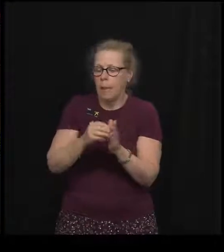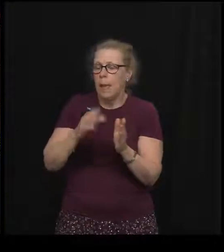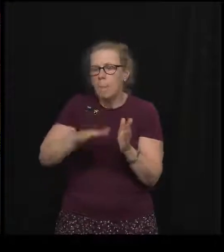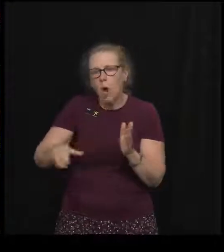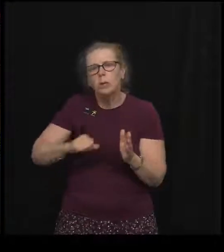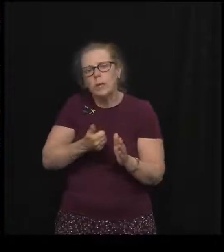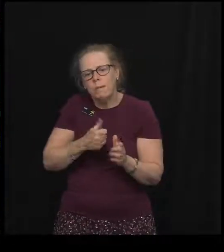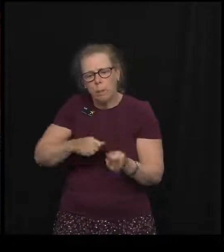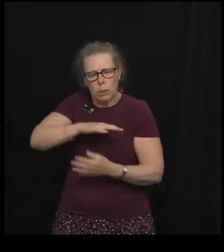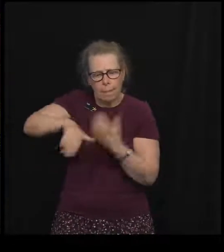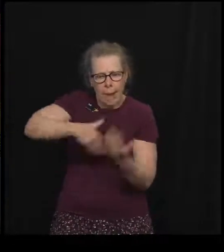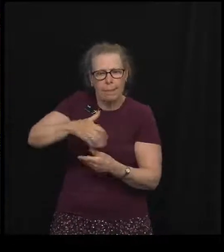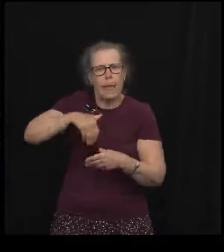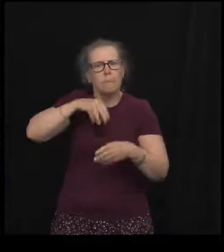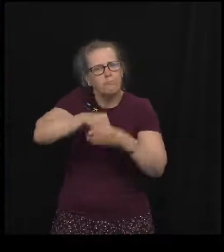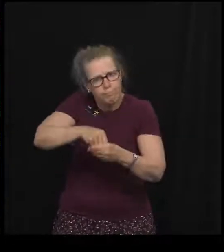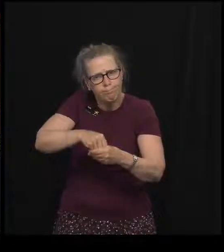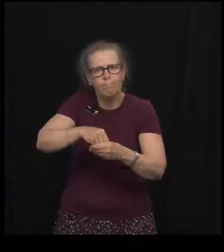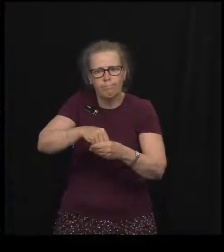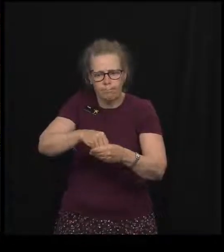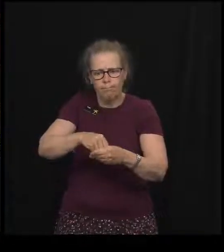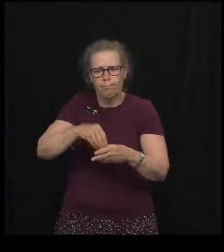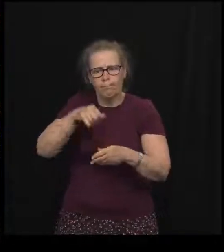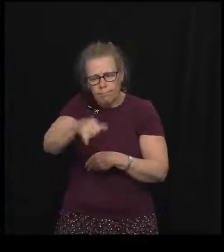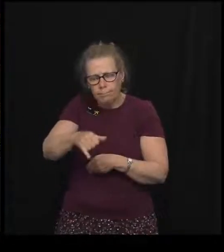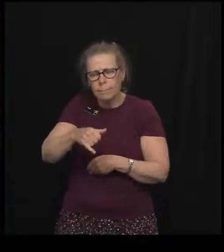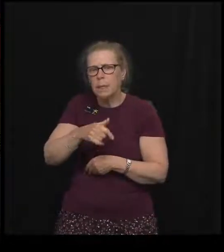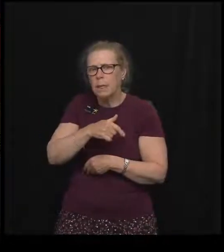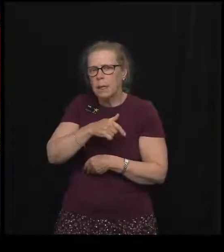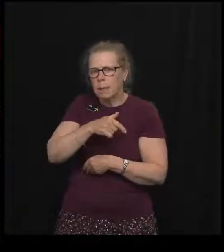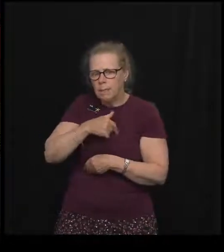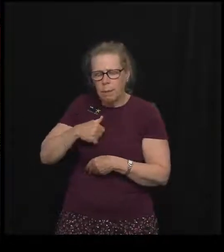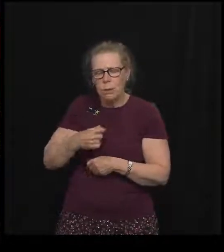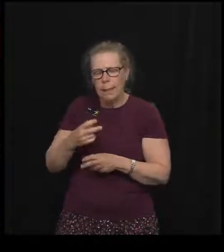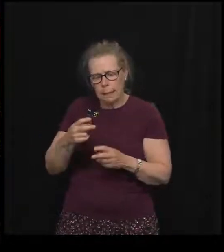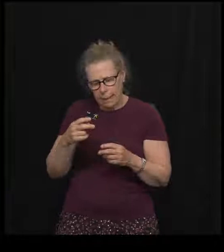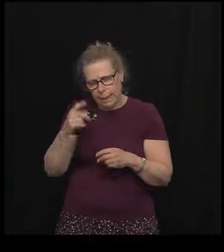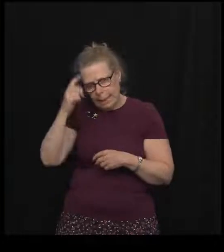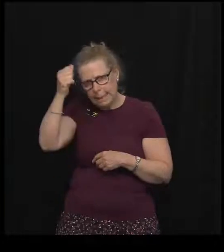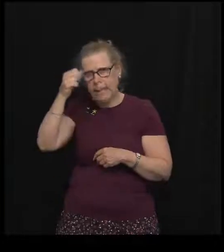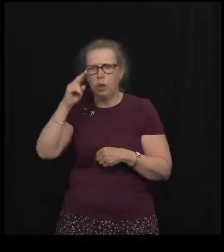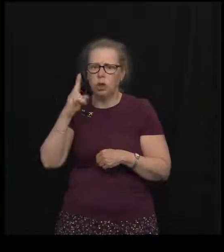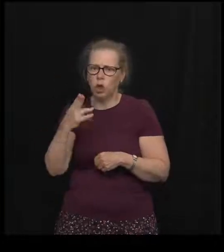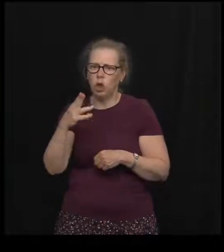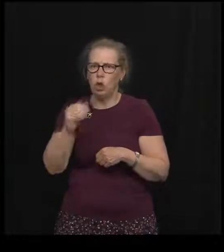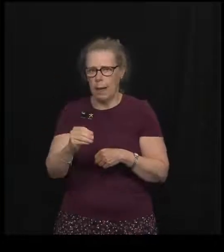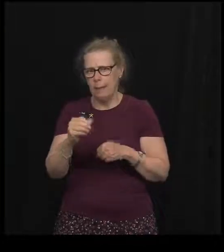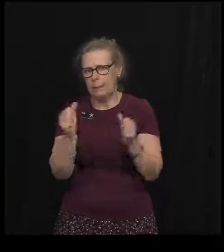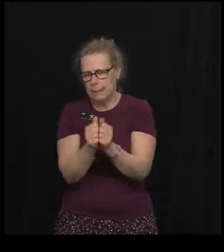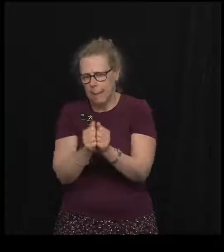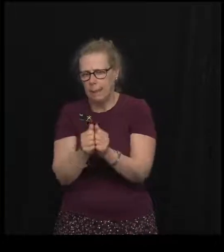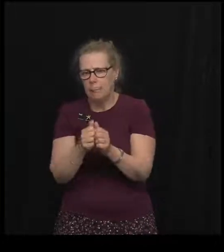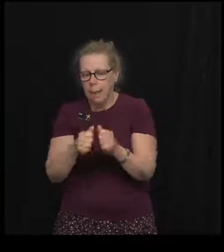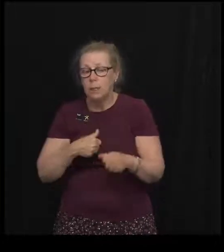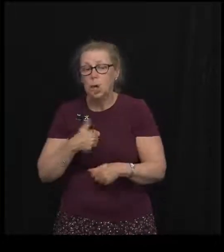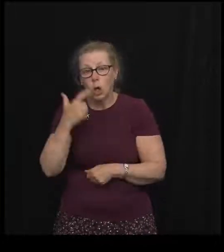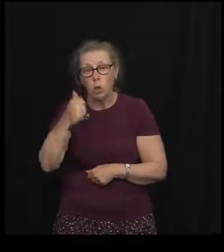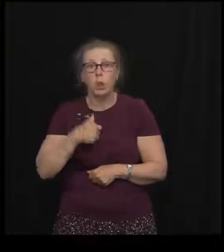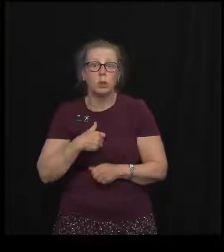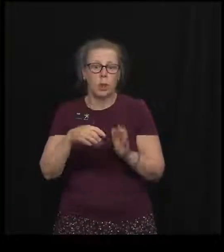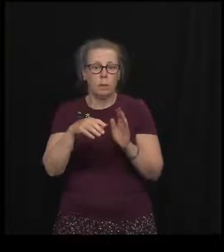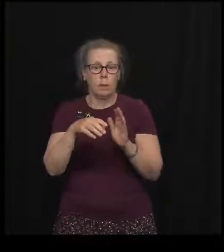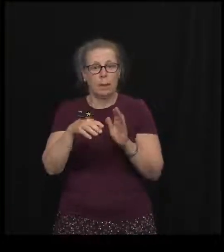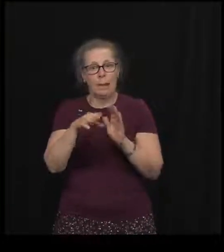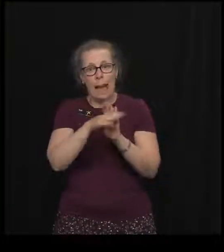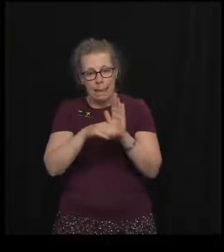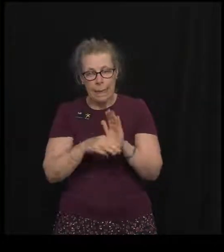on innovation systems to think and find new ways of doing it. But I do think that Agenda 2030 has brought a lot of